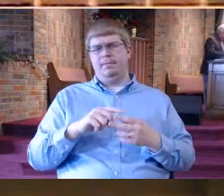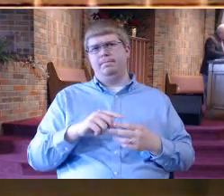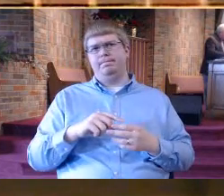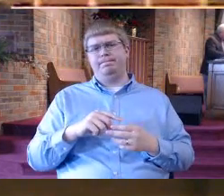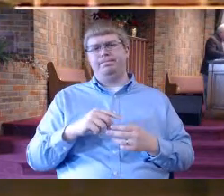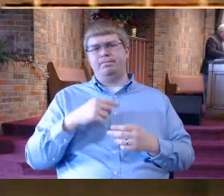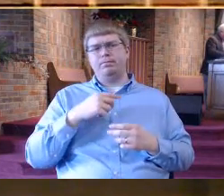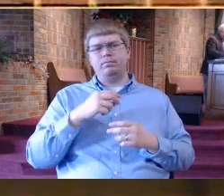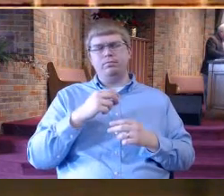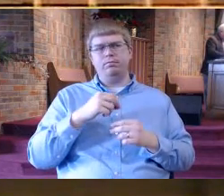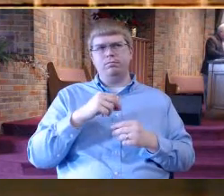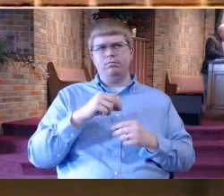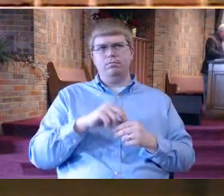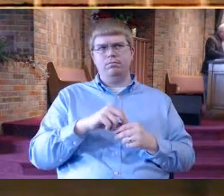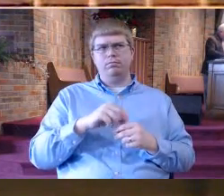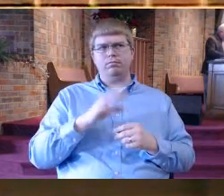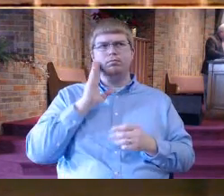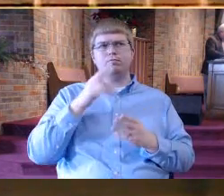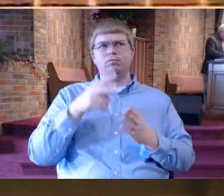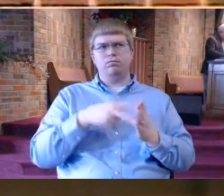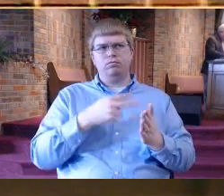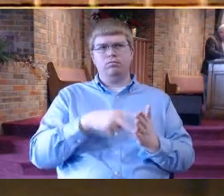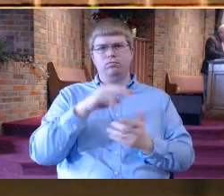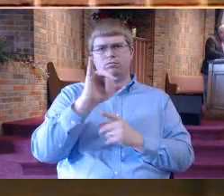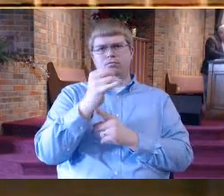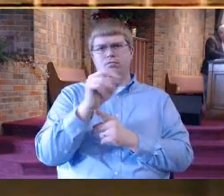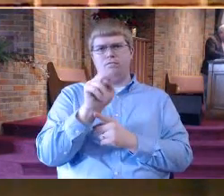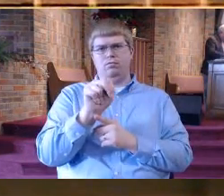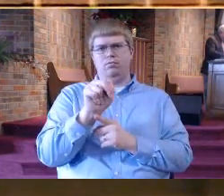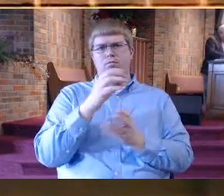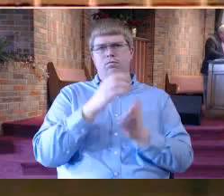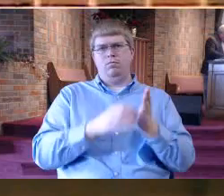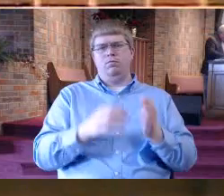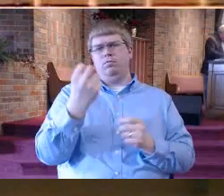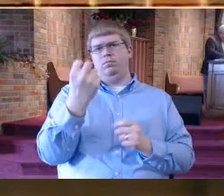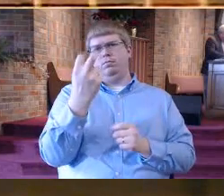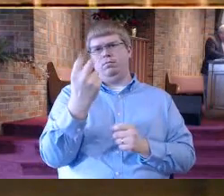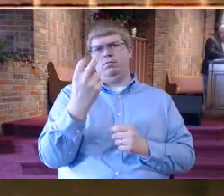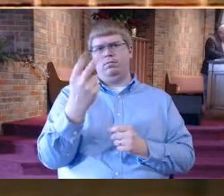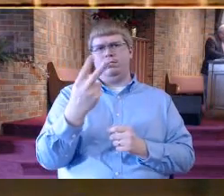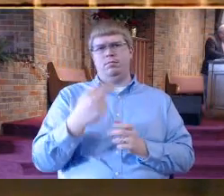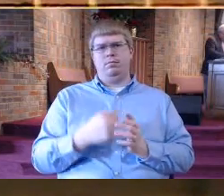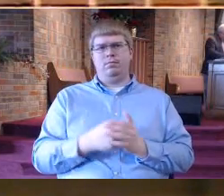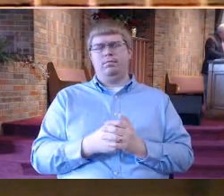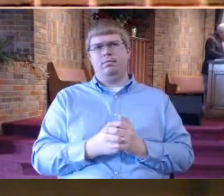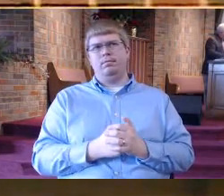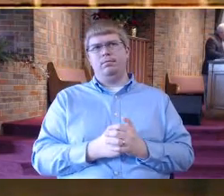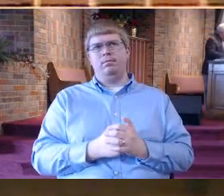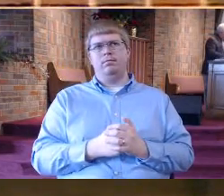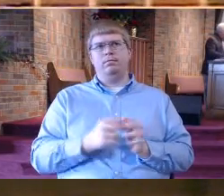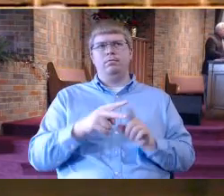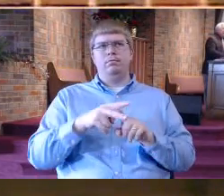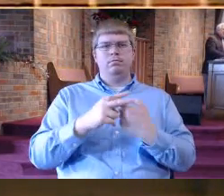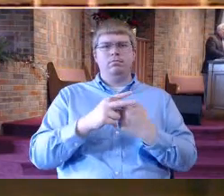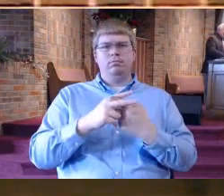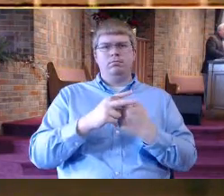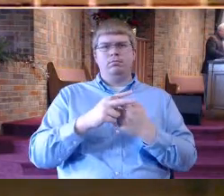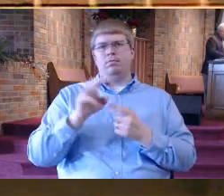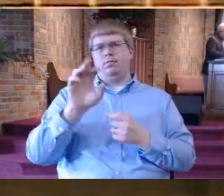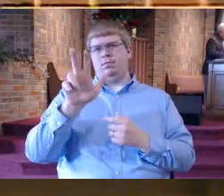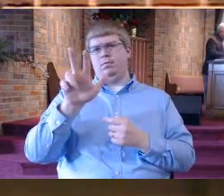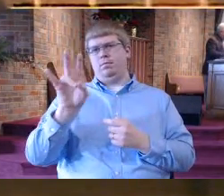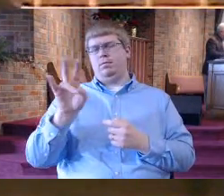from the 12th chapter of the Gospel of John. John chapter 12, starting in verse